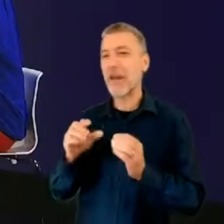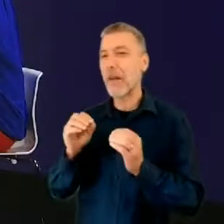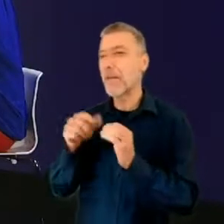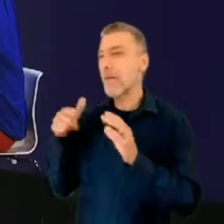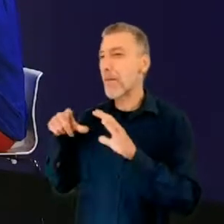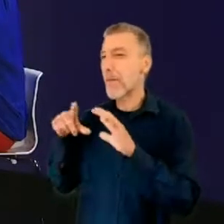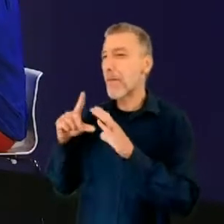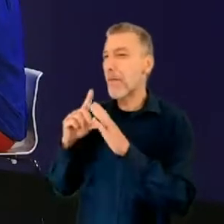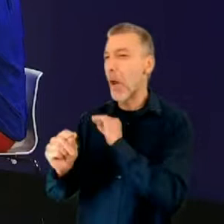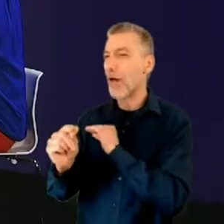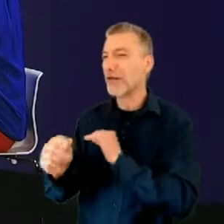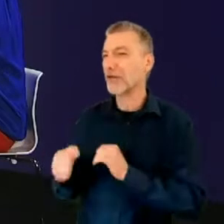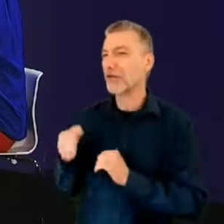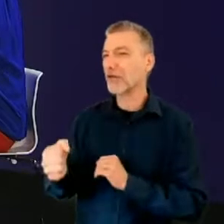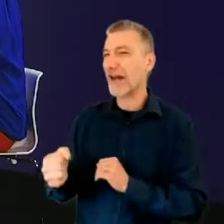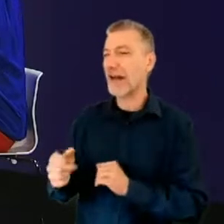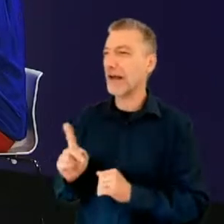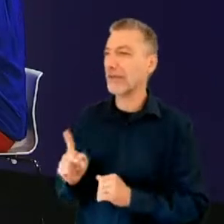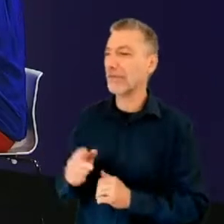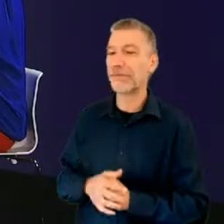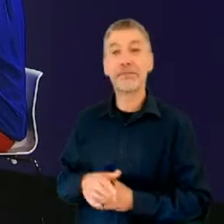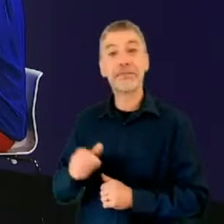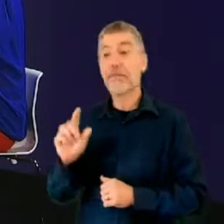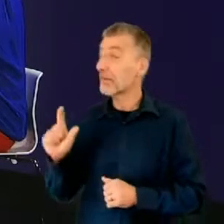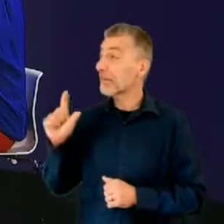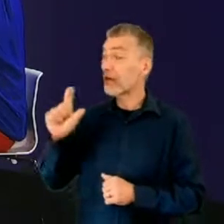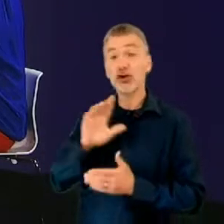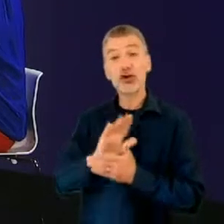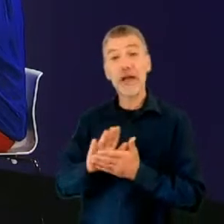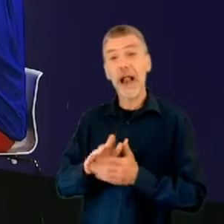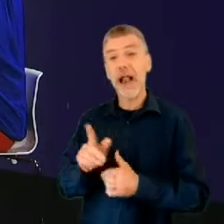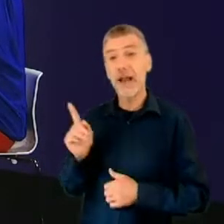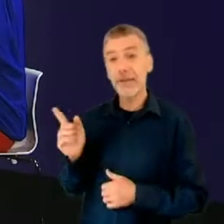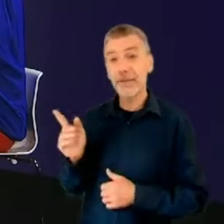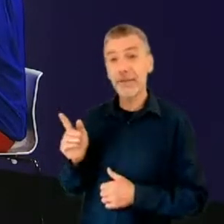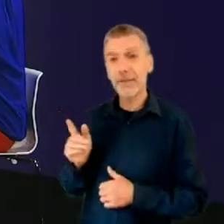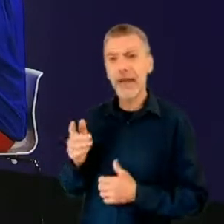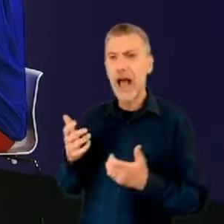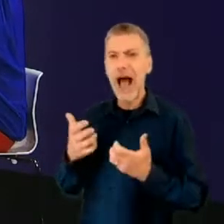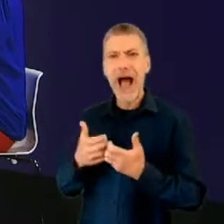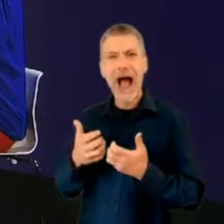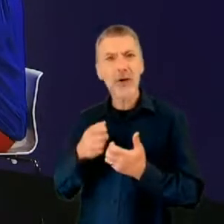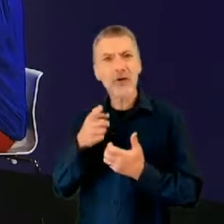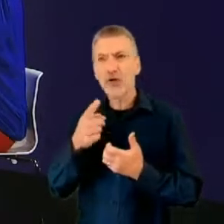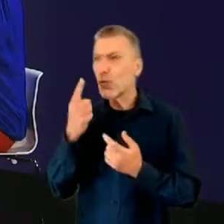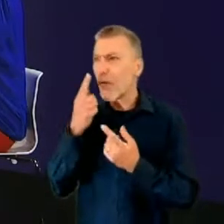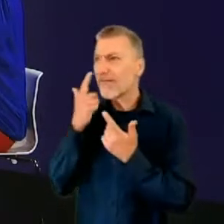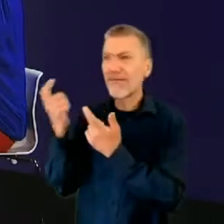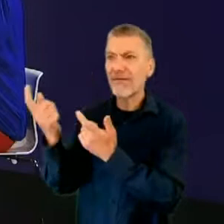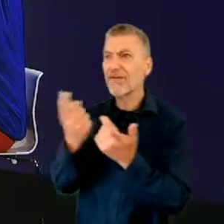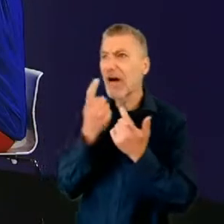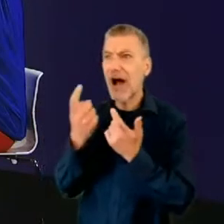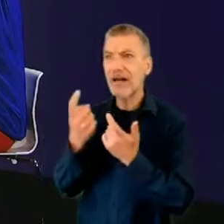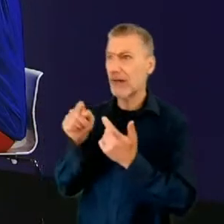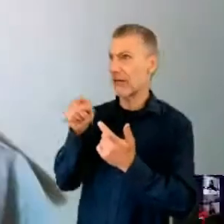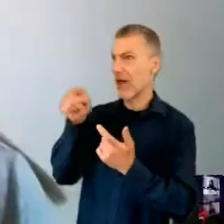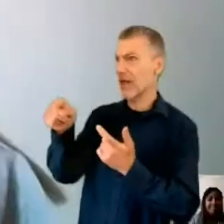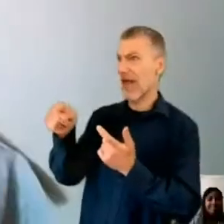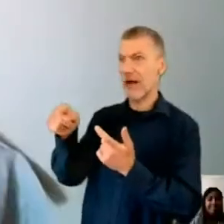us. And Chanel, how did you find out and apply for the placement at Network